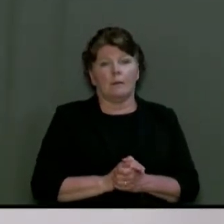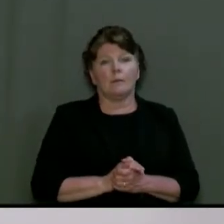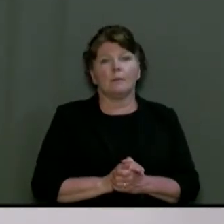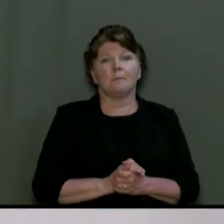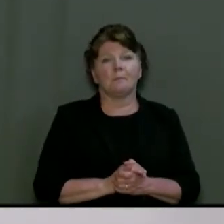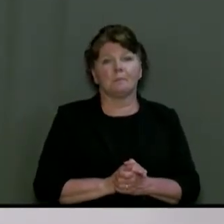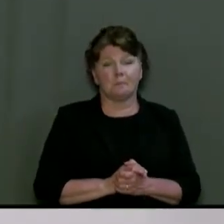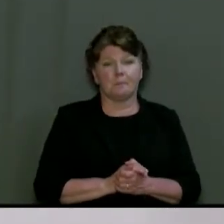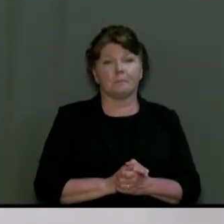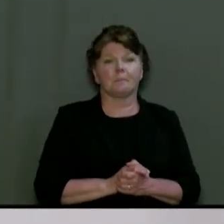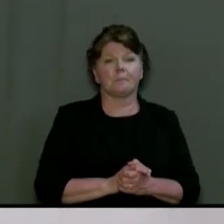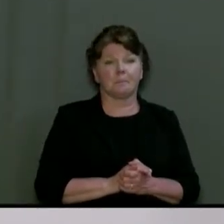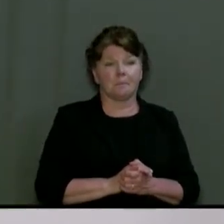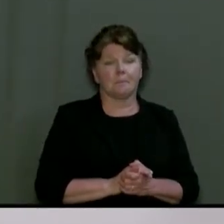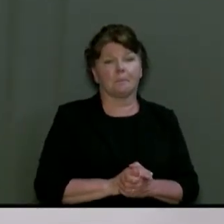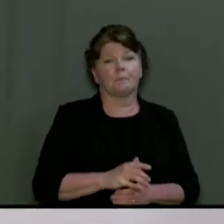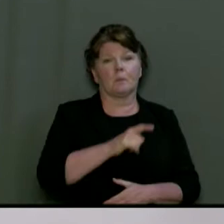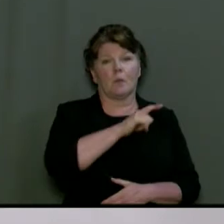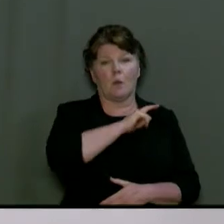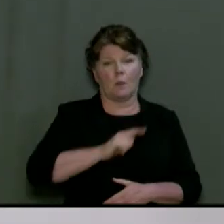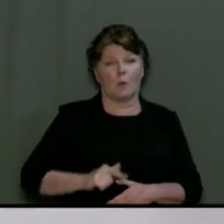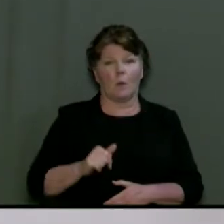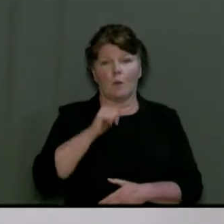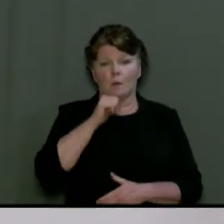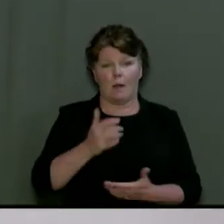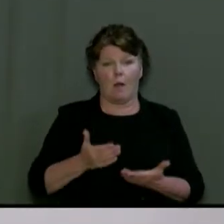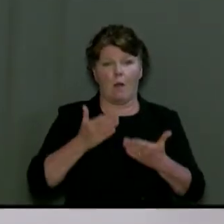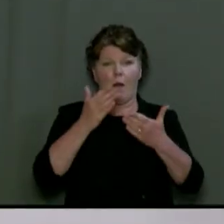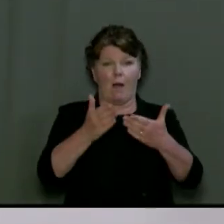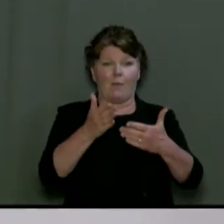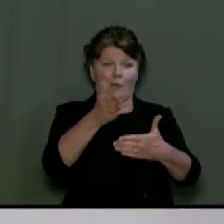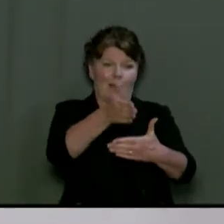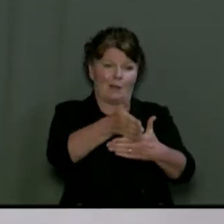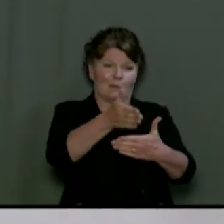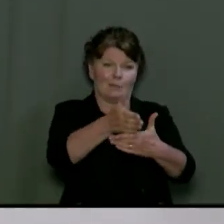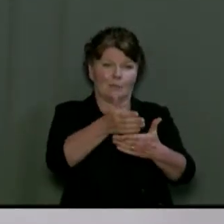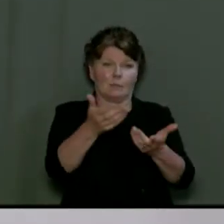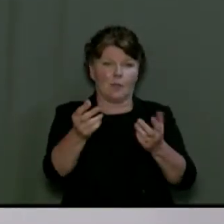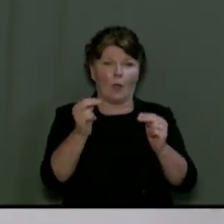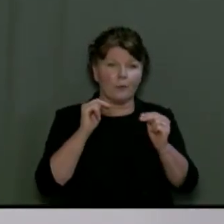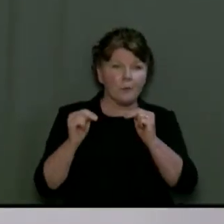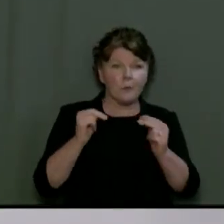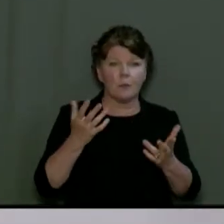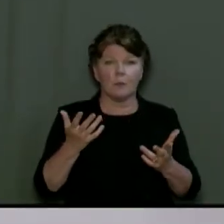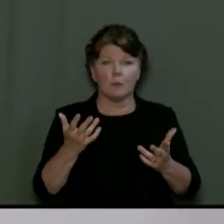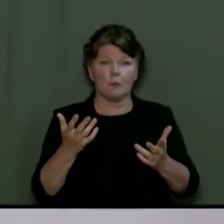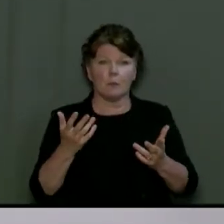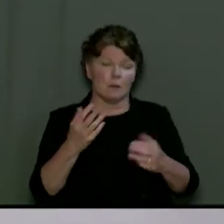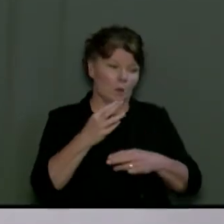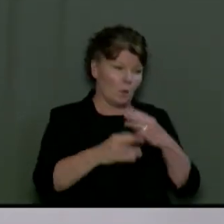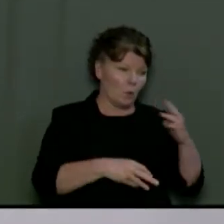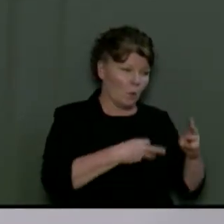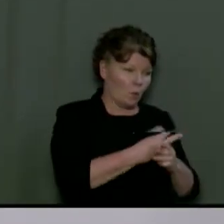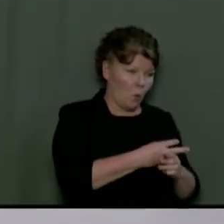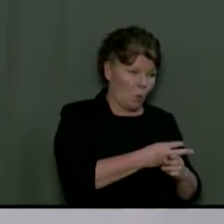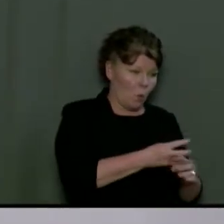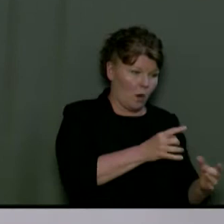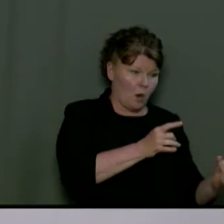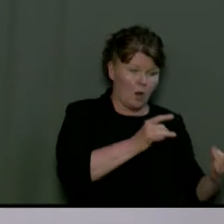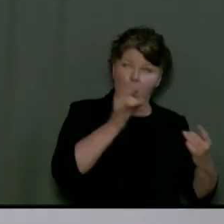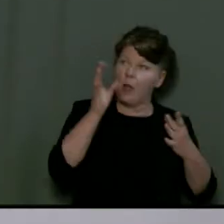The Lord does not offer us compromise with the world, for it is the same world that hated him